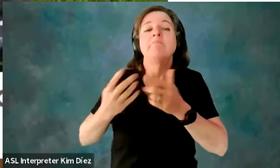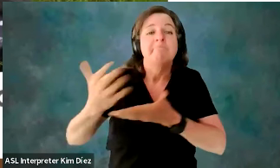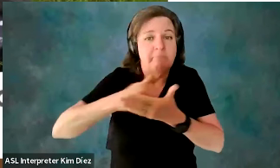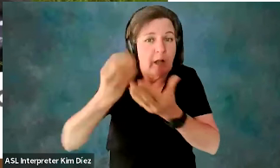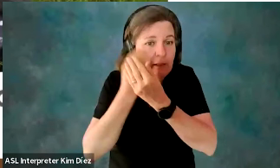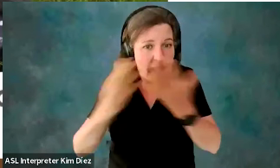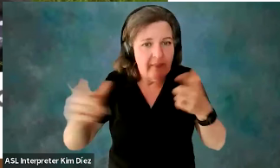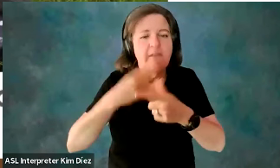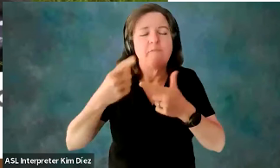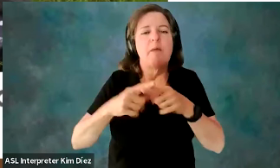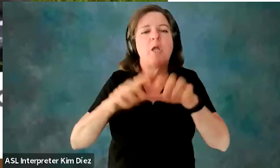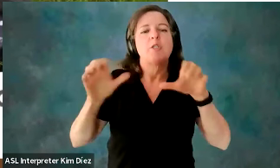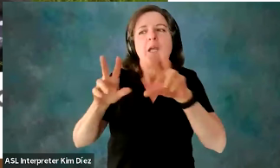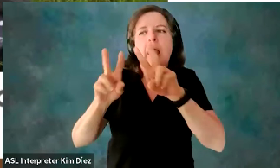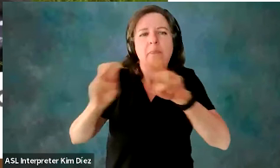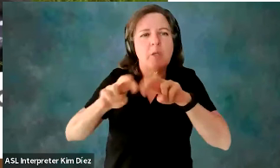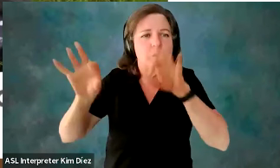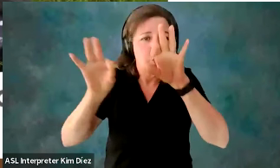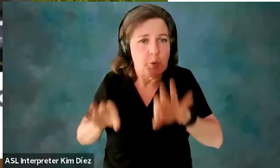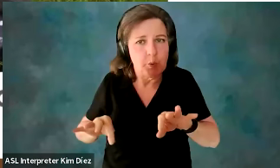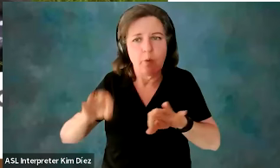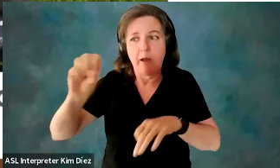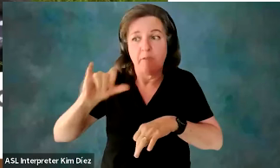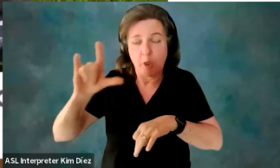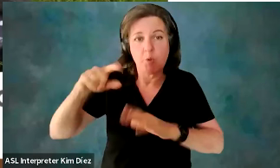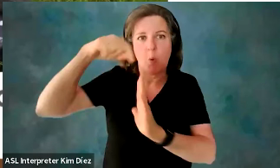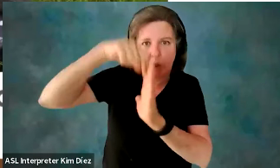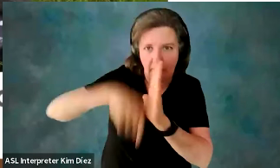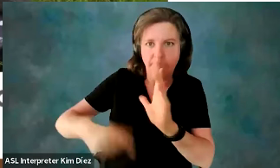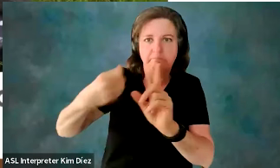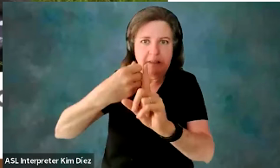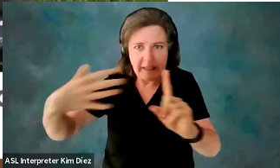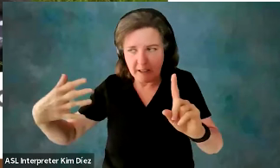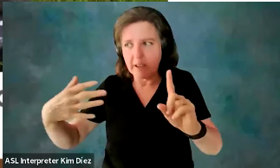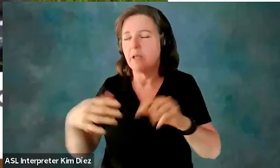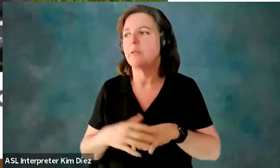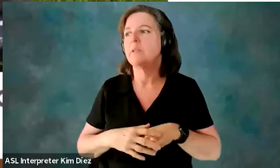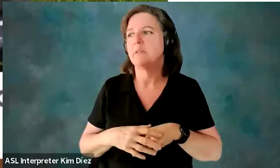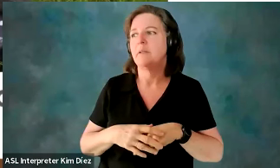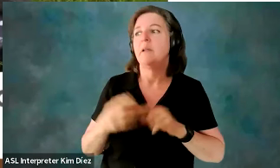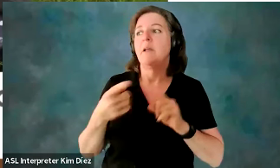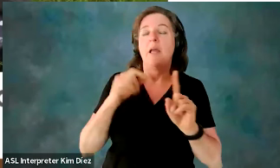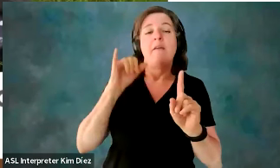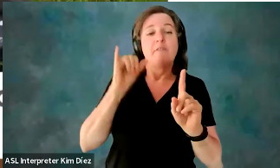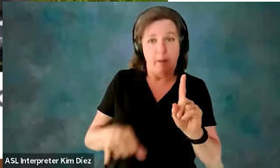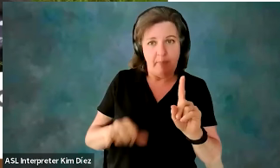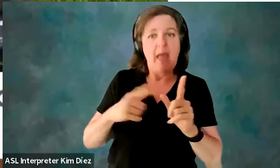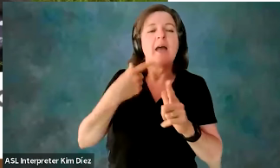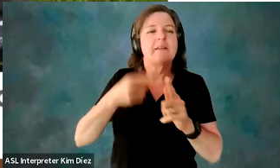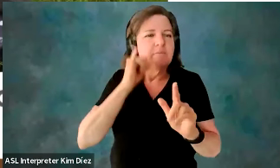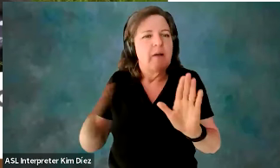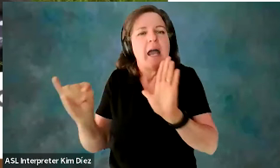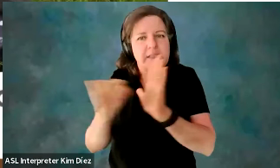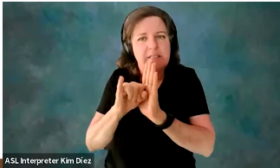investigation, and we have the description of the soils that are very detailed. And from those descriptions, we start